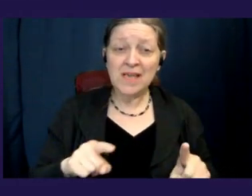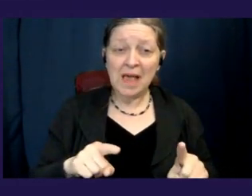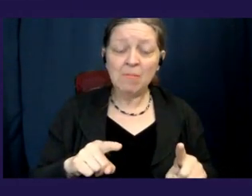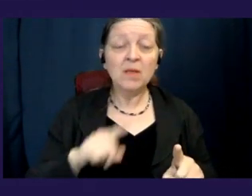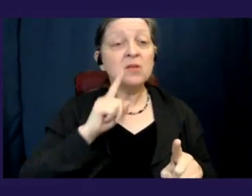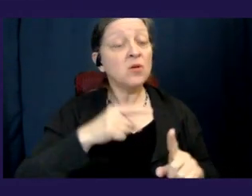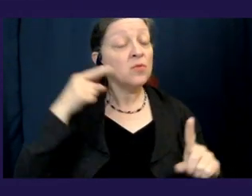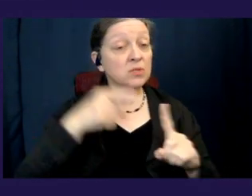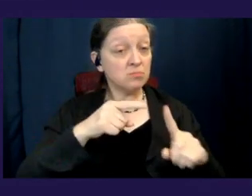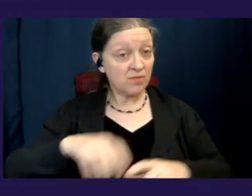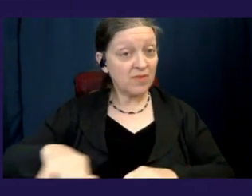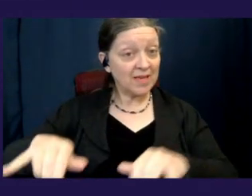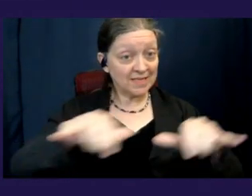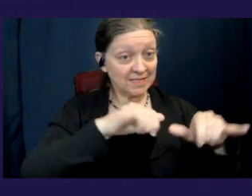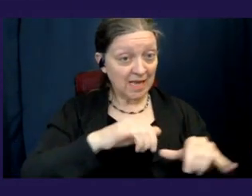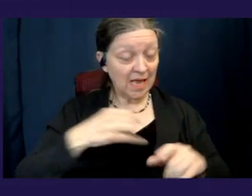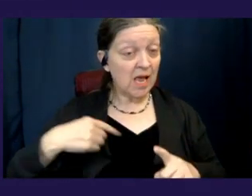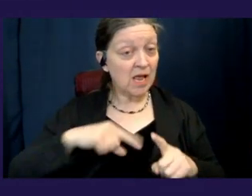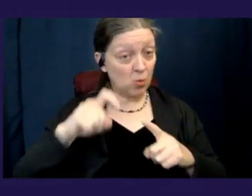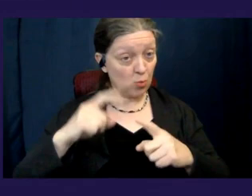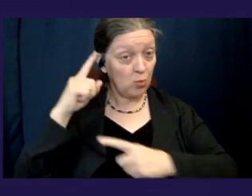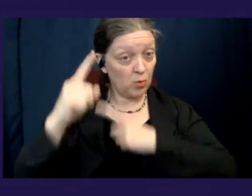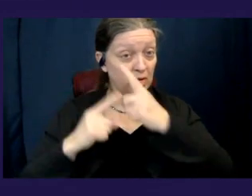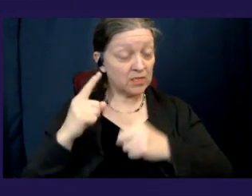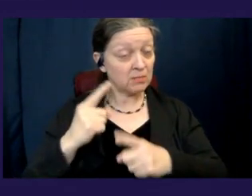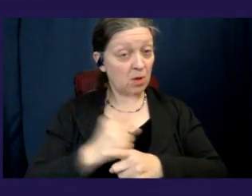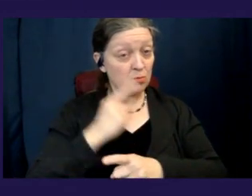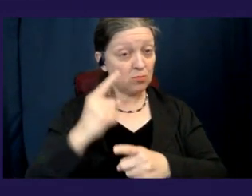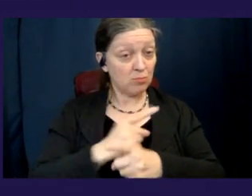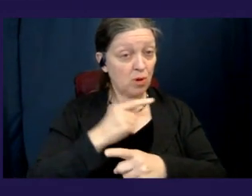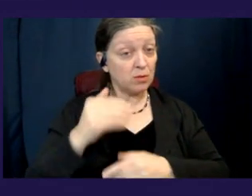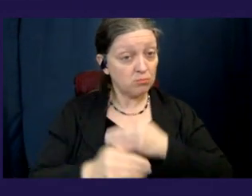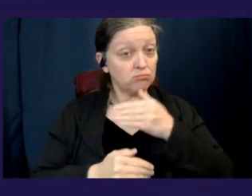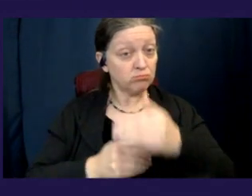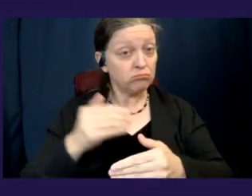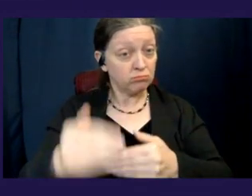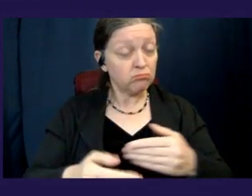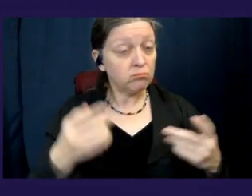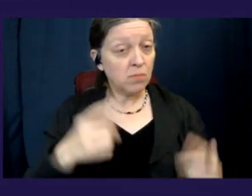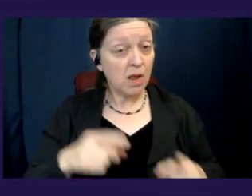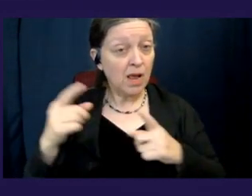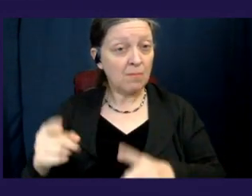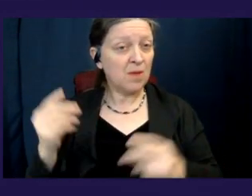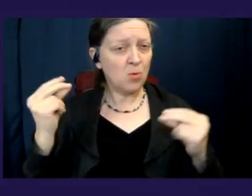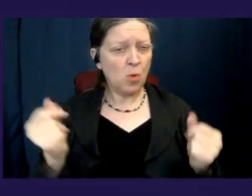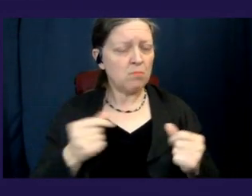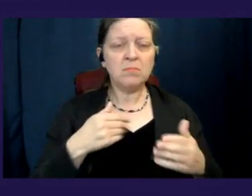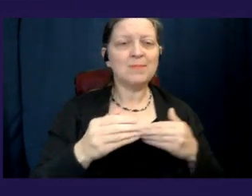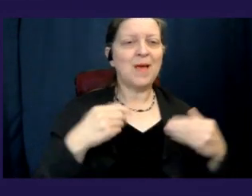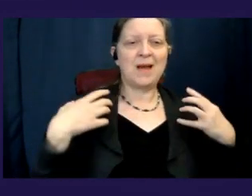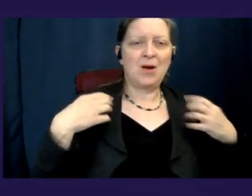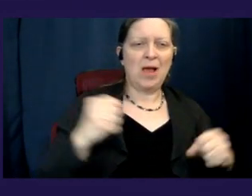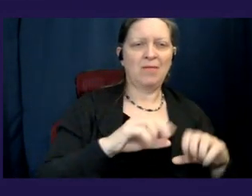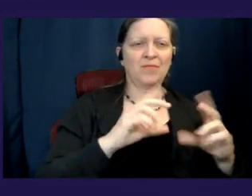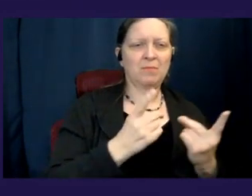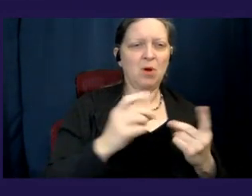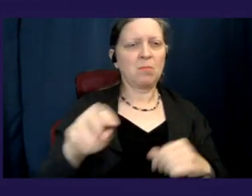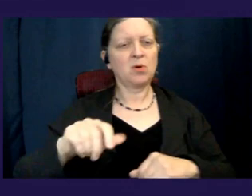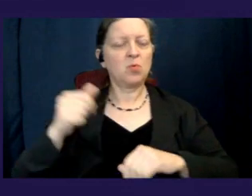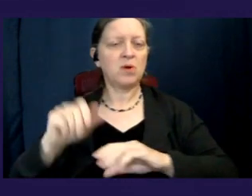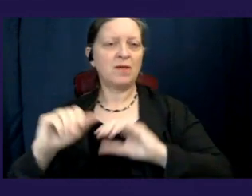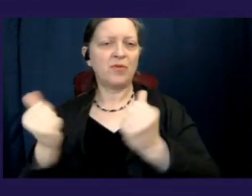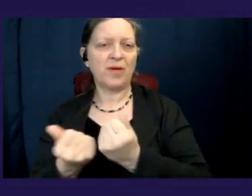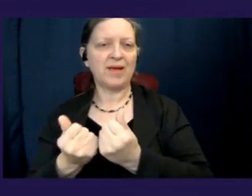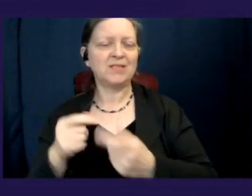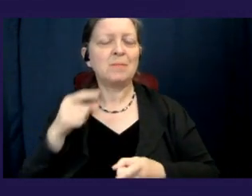thinking about doing routinely, whether it's a health department or another agency, sort of right off the bat? Because it doesn't take very long, to Mysheika's last